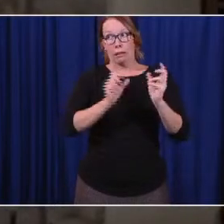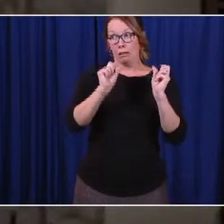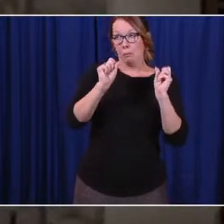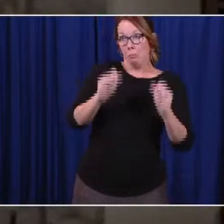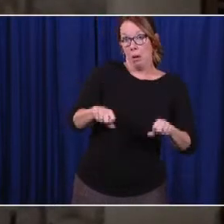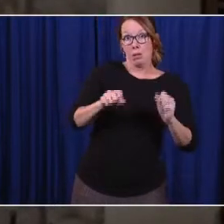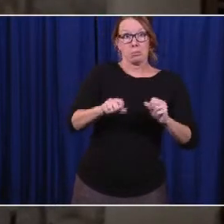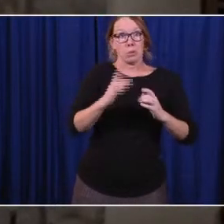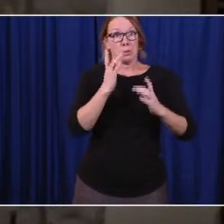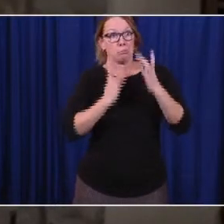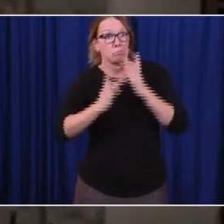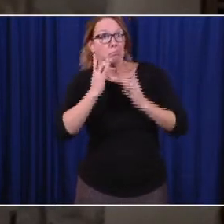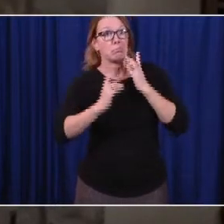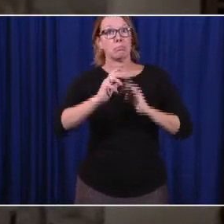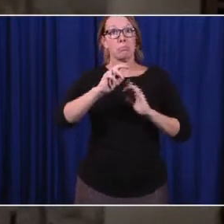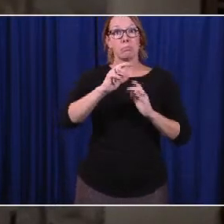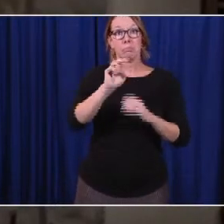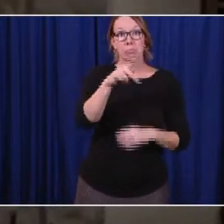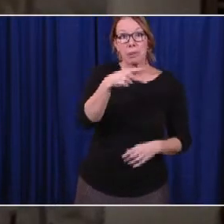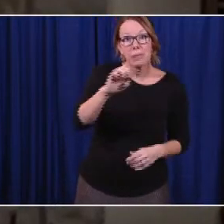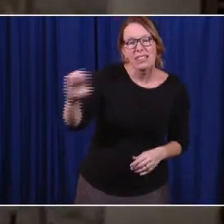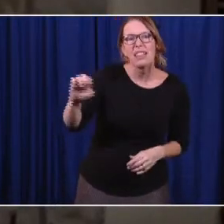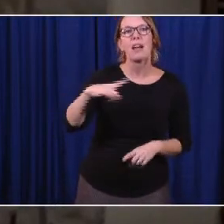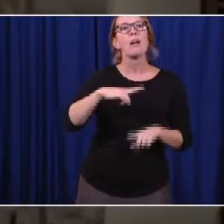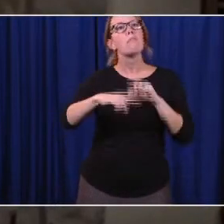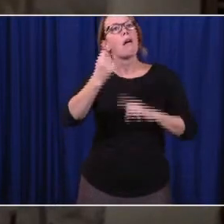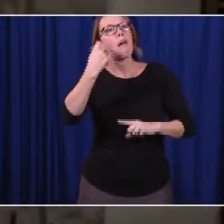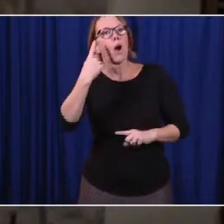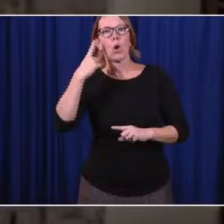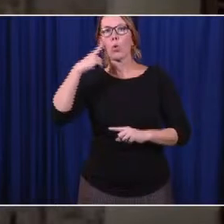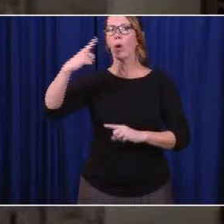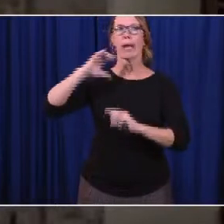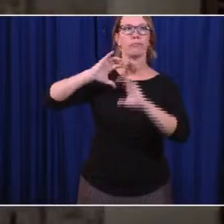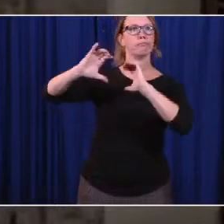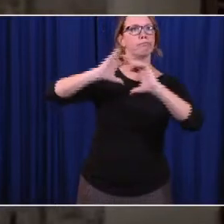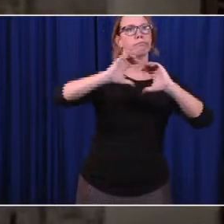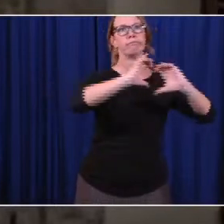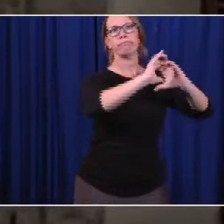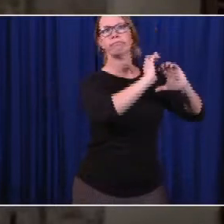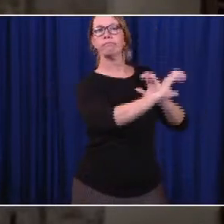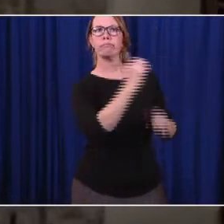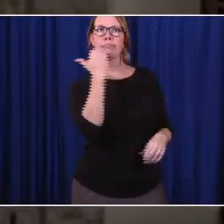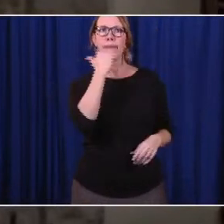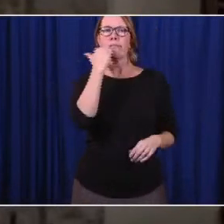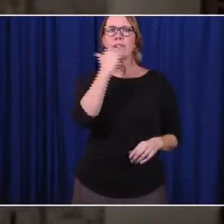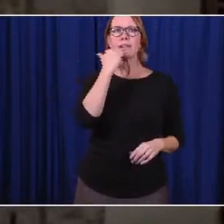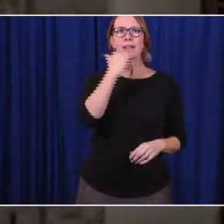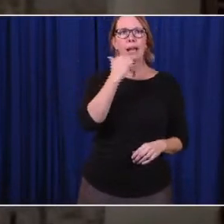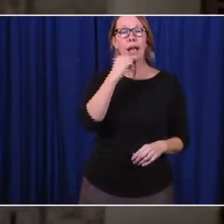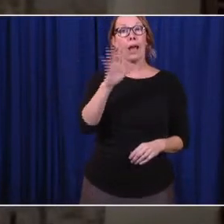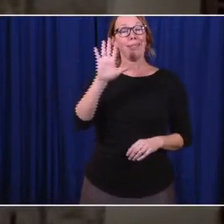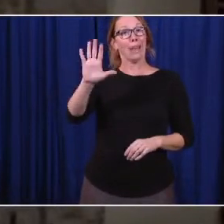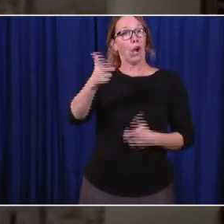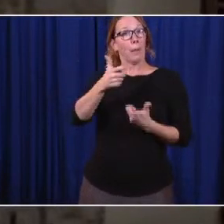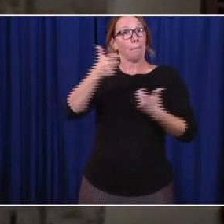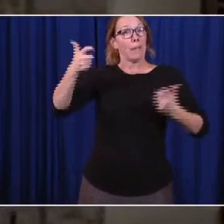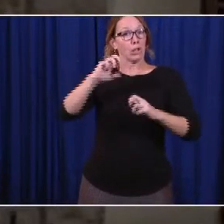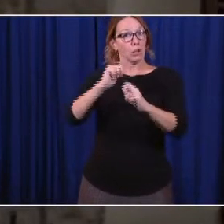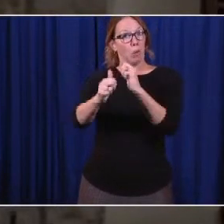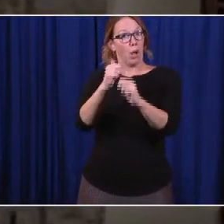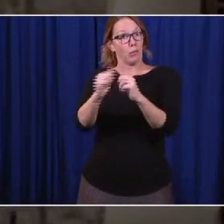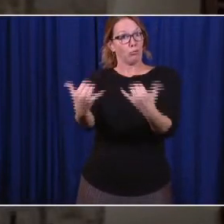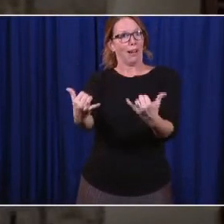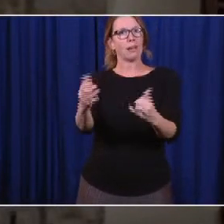have a problem at some point. But they continue to tell me that the biggest problem they see, the biggest shortage they see is